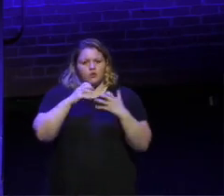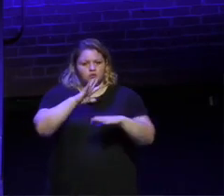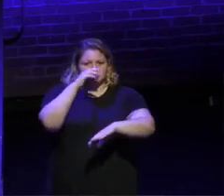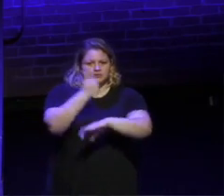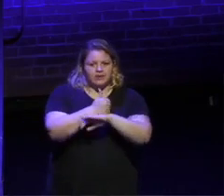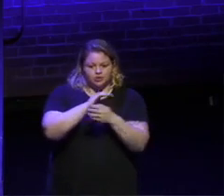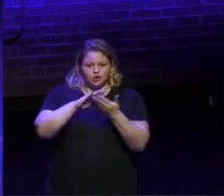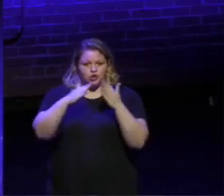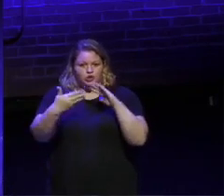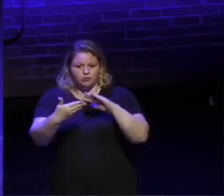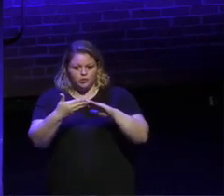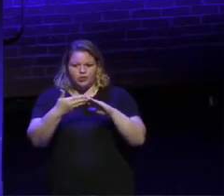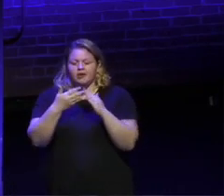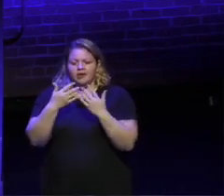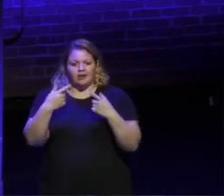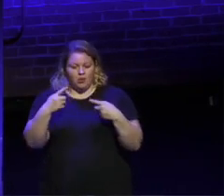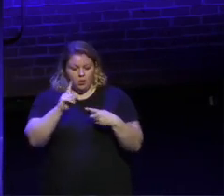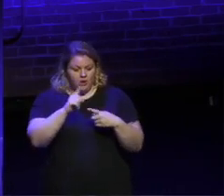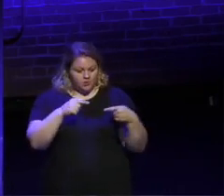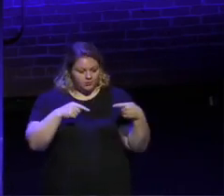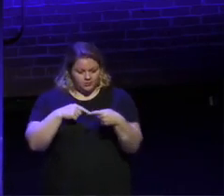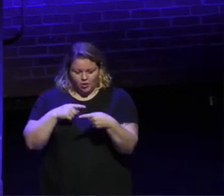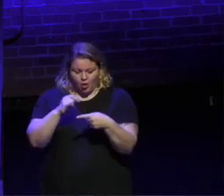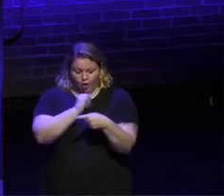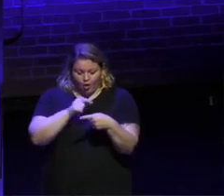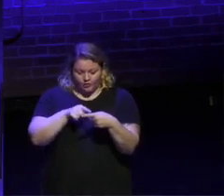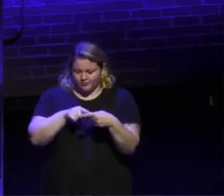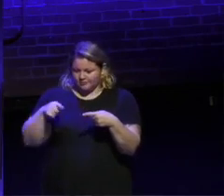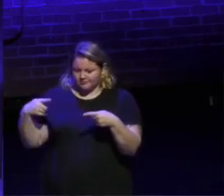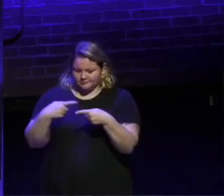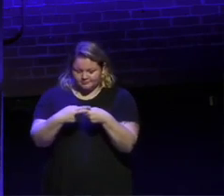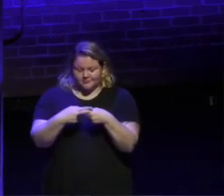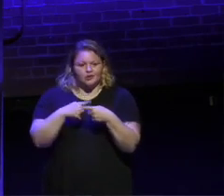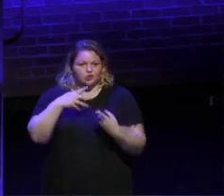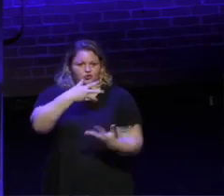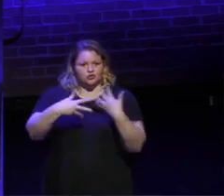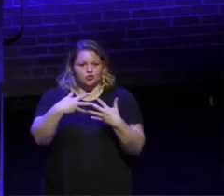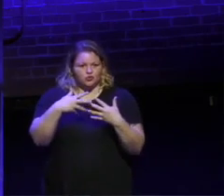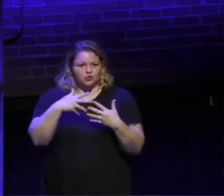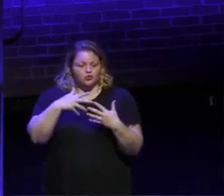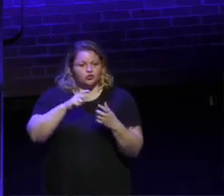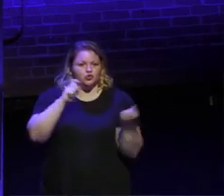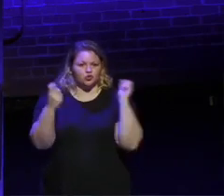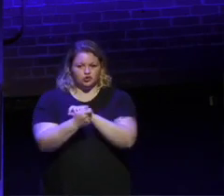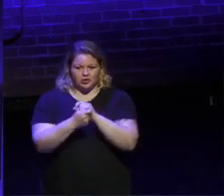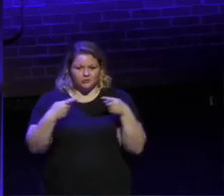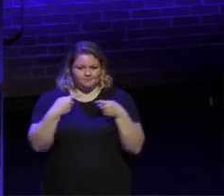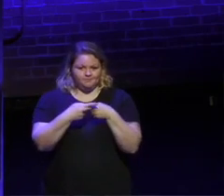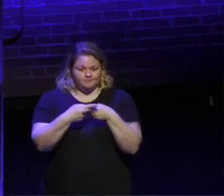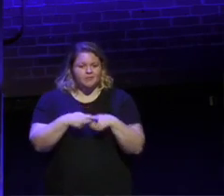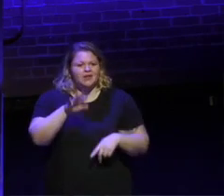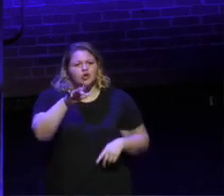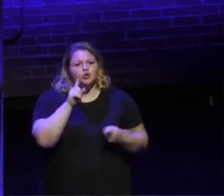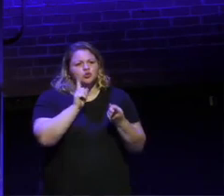and social change. And before I invite our candidates up here, I'm so sorry to the stage manager. You're really going to hate me.